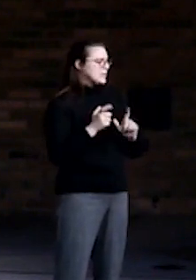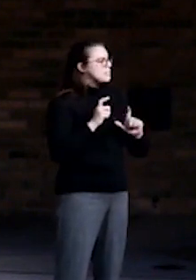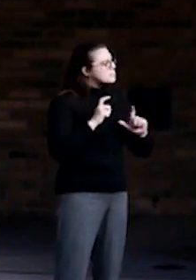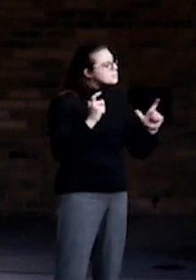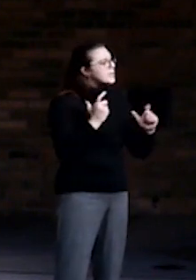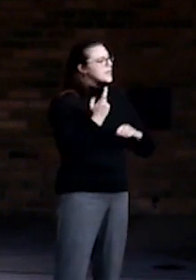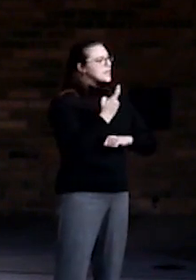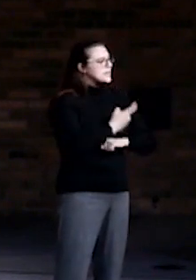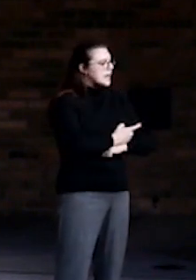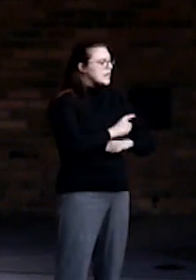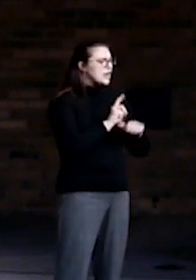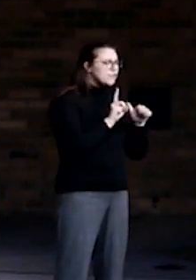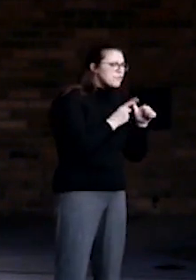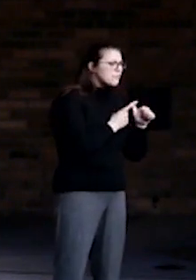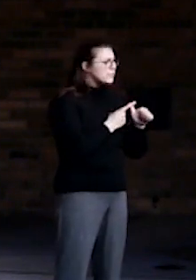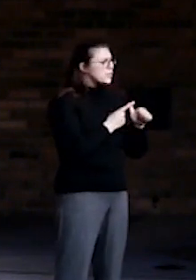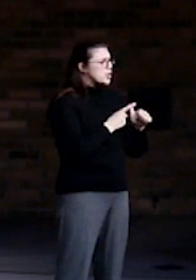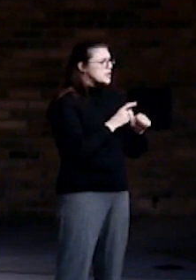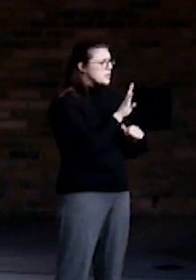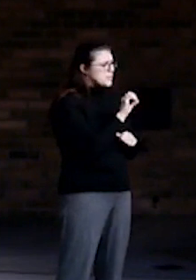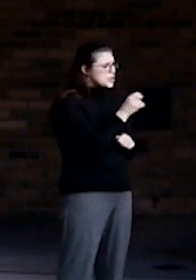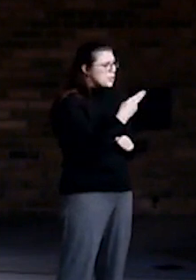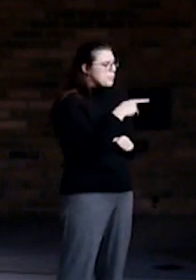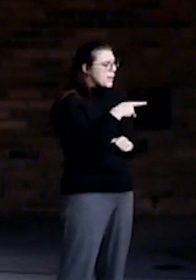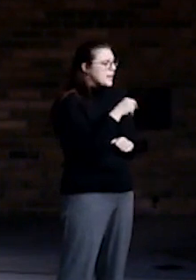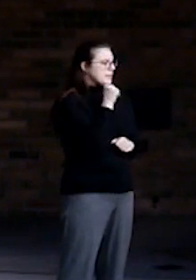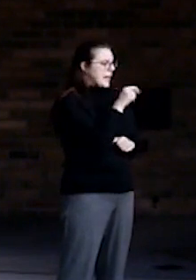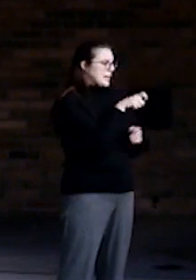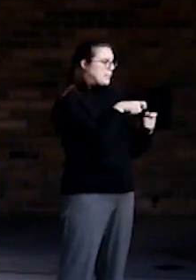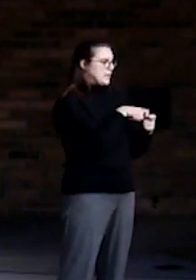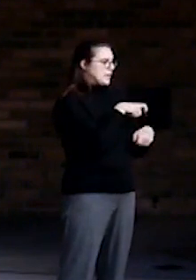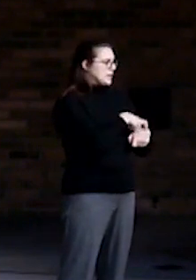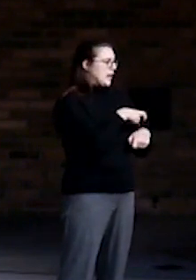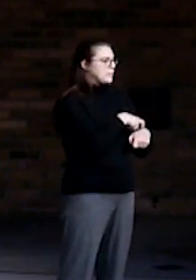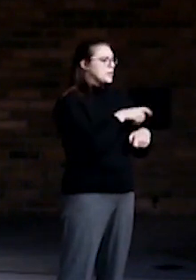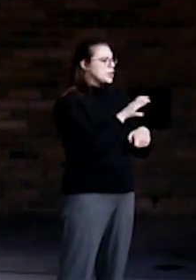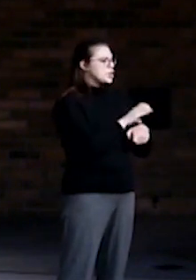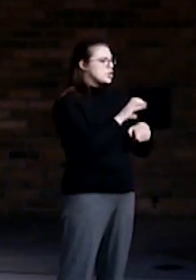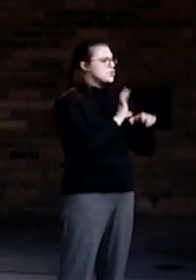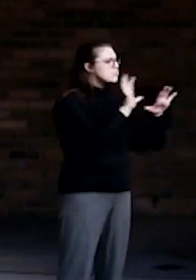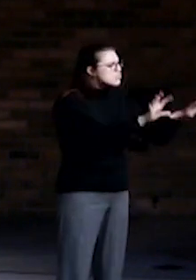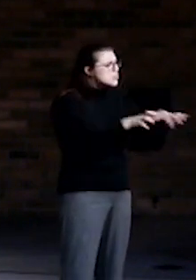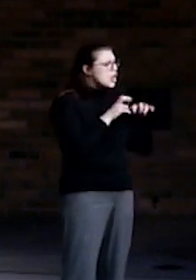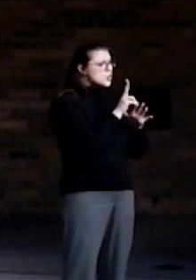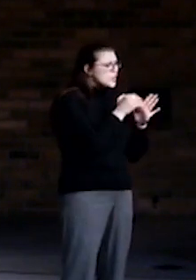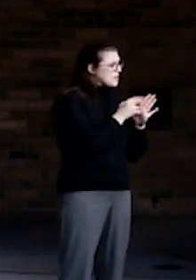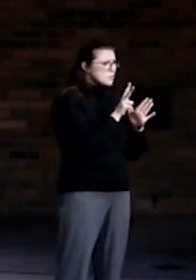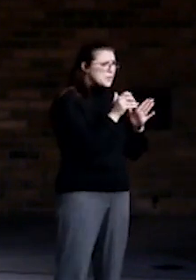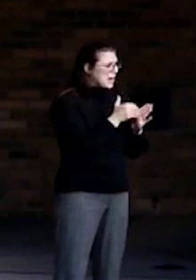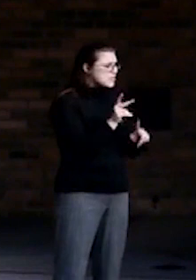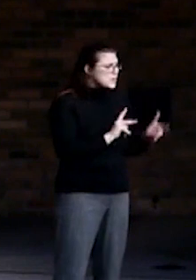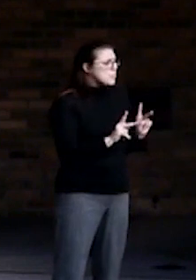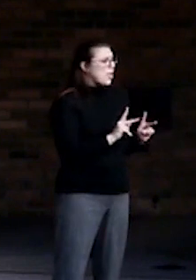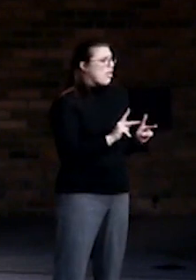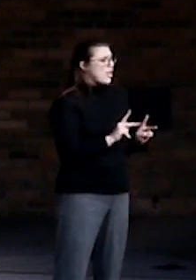day, their first bishop. This is not that particular time, because the church was actually packed, had 2,000-3,000 people there. So in that midst,